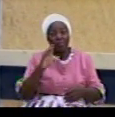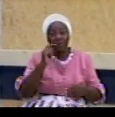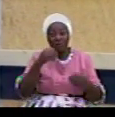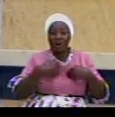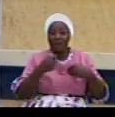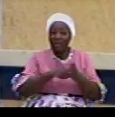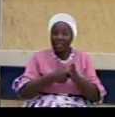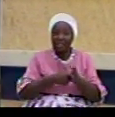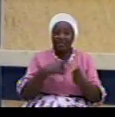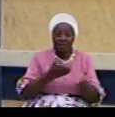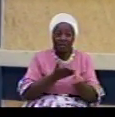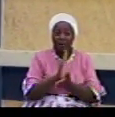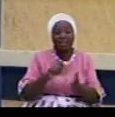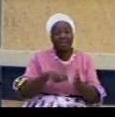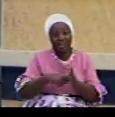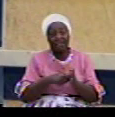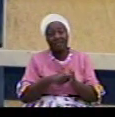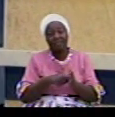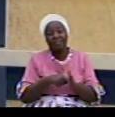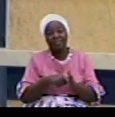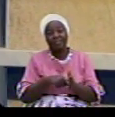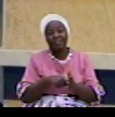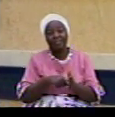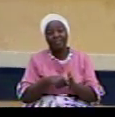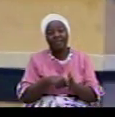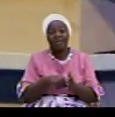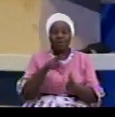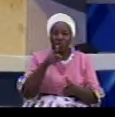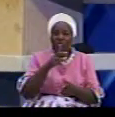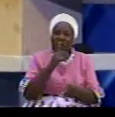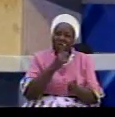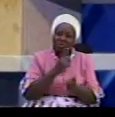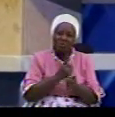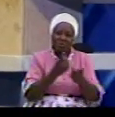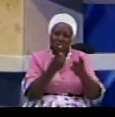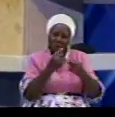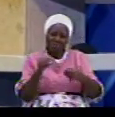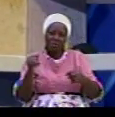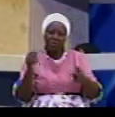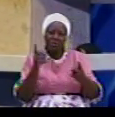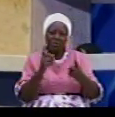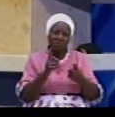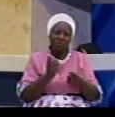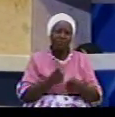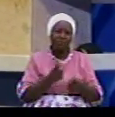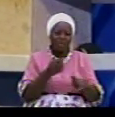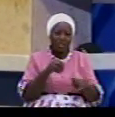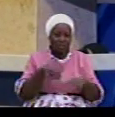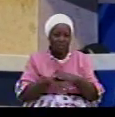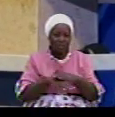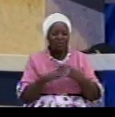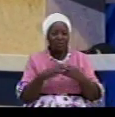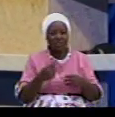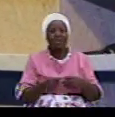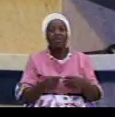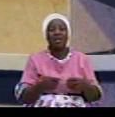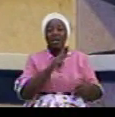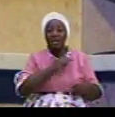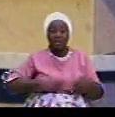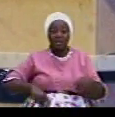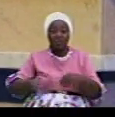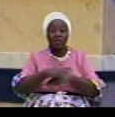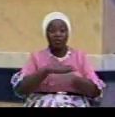key, the right key. You are just coming in today into the kingdom. And you have the key,